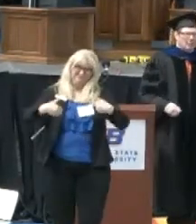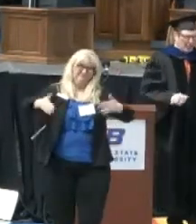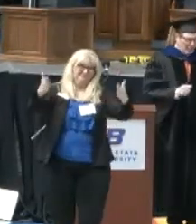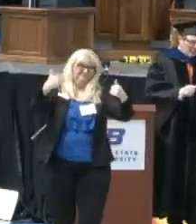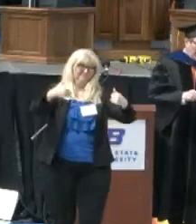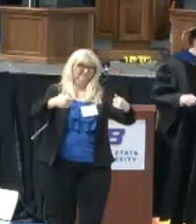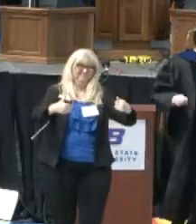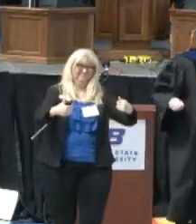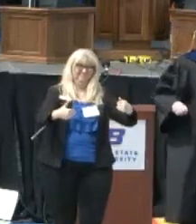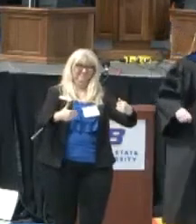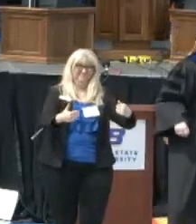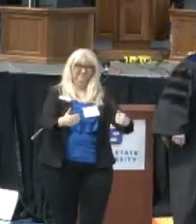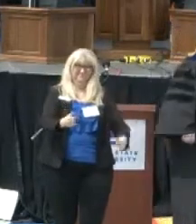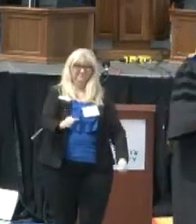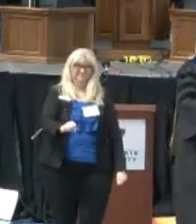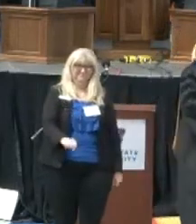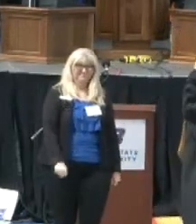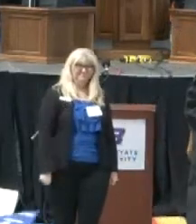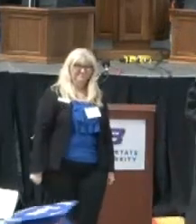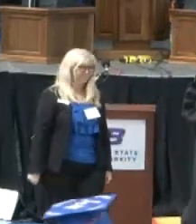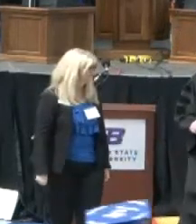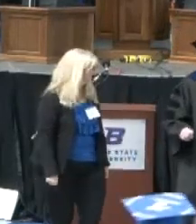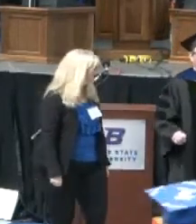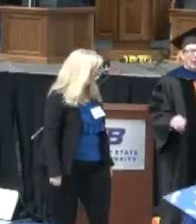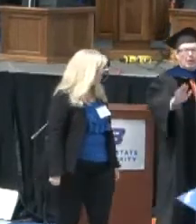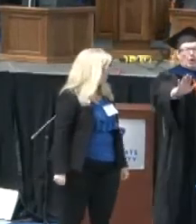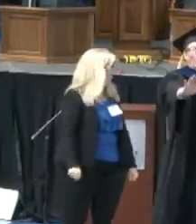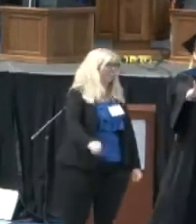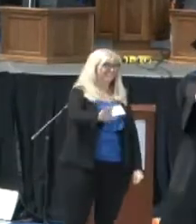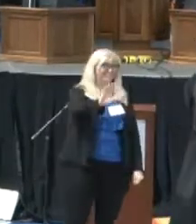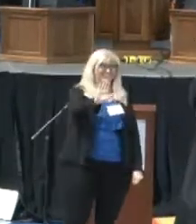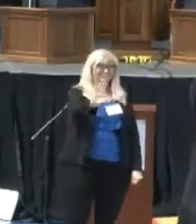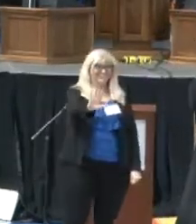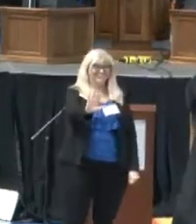Is it this college? Oh,